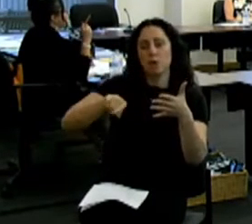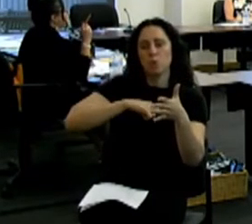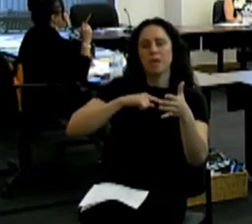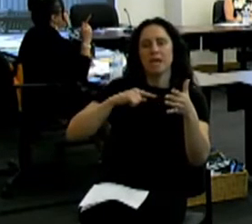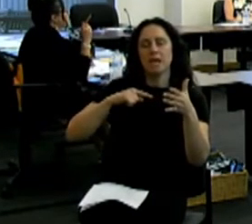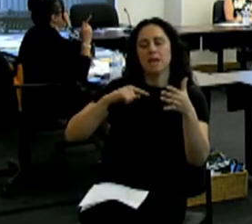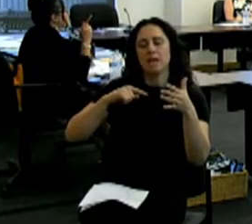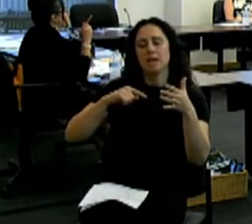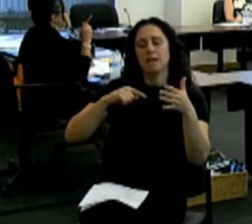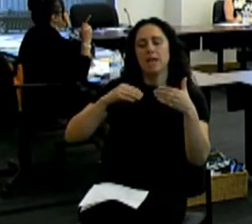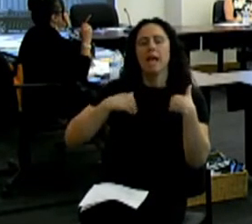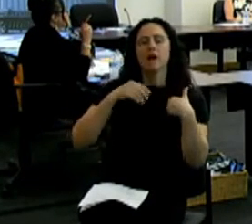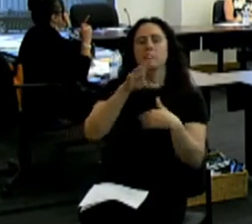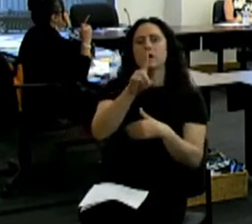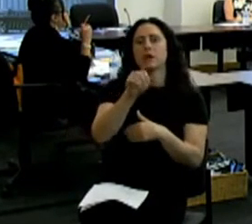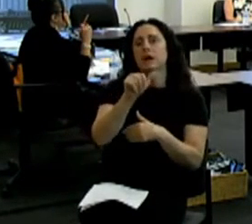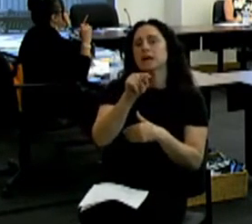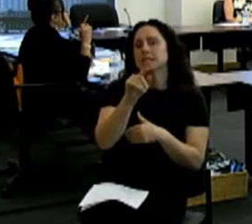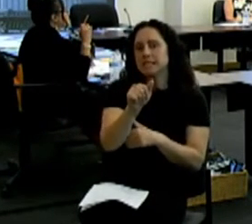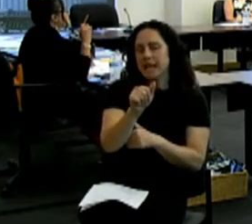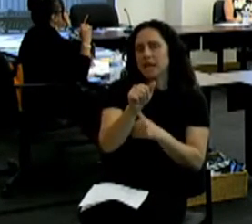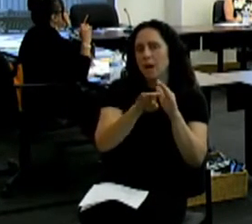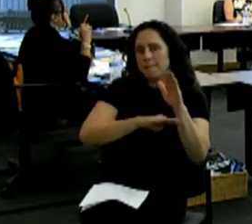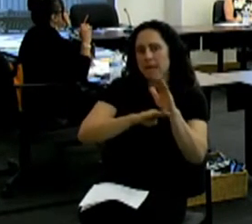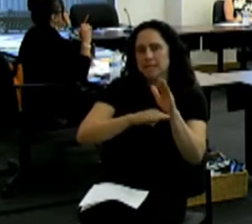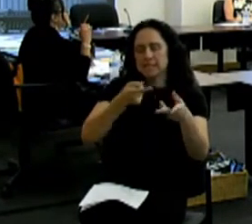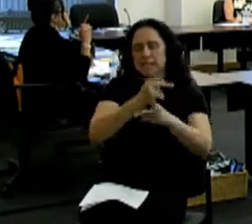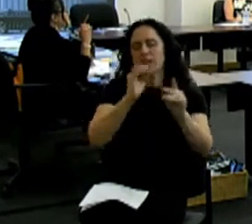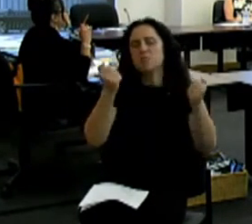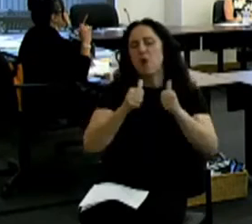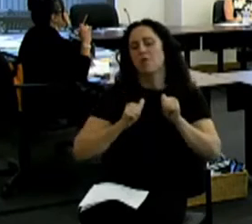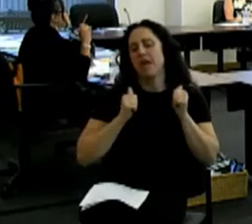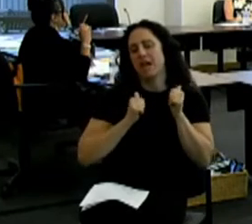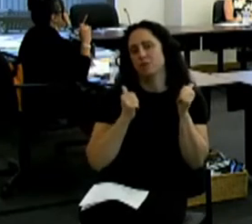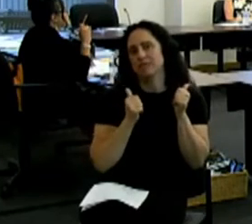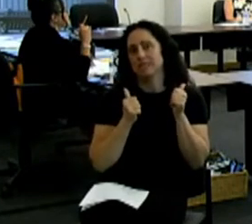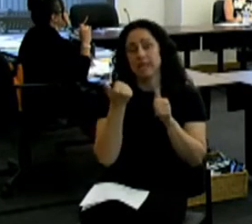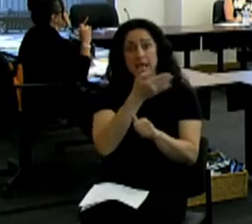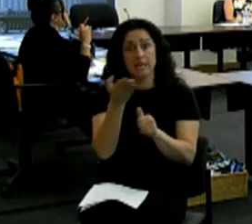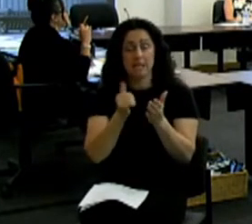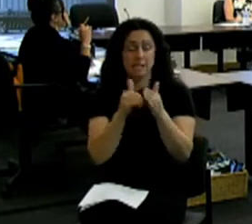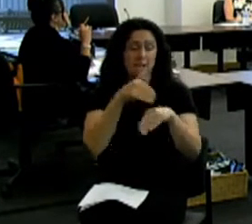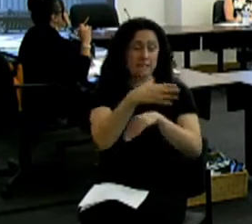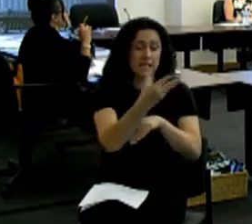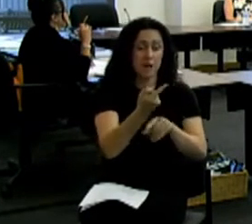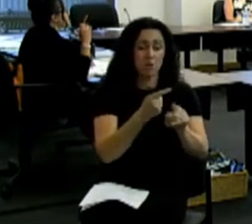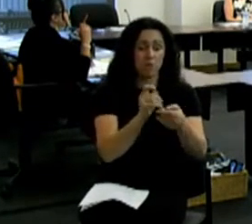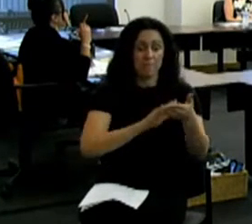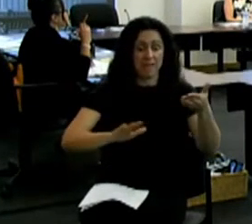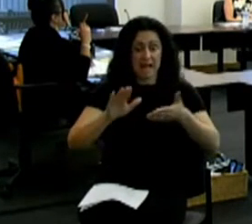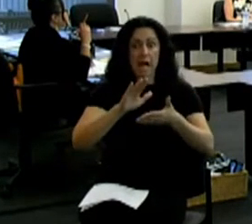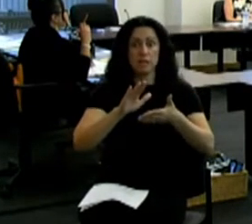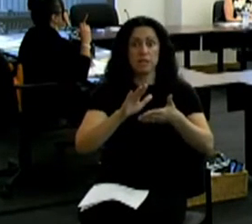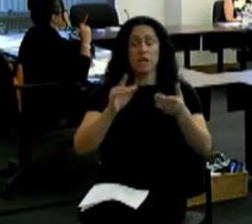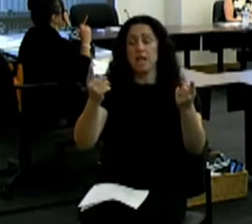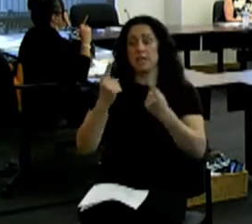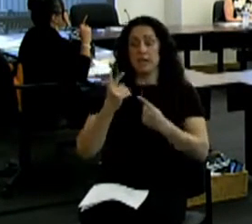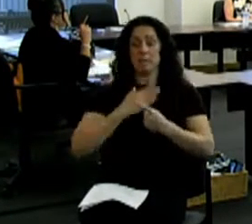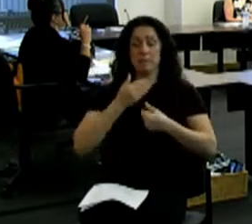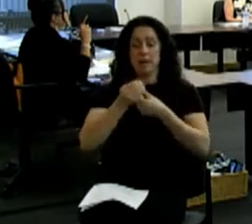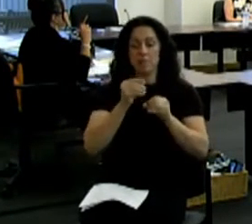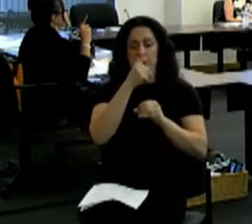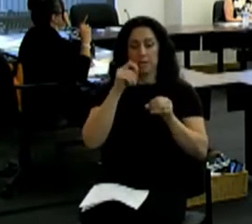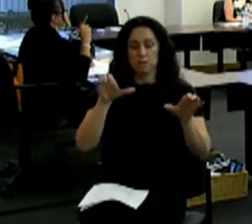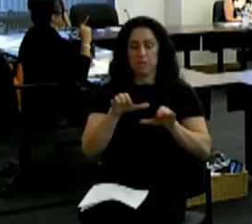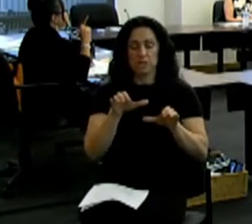a Razor's Edge database, and we keep all the addresses and everything. So anything that goes out from the college, they come to my office because